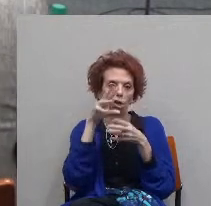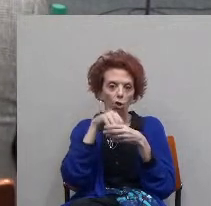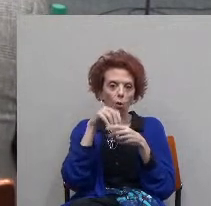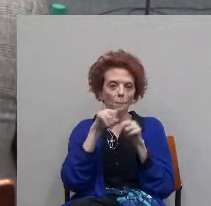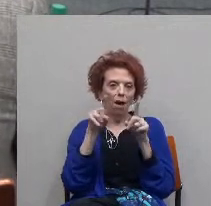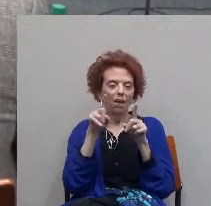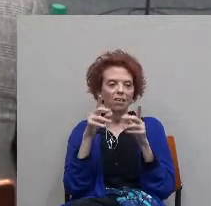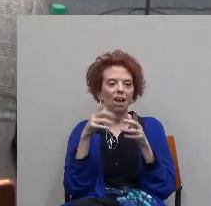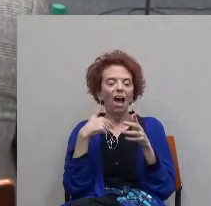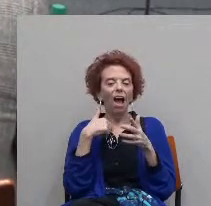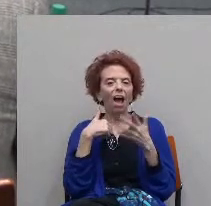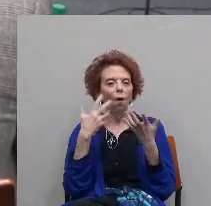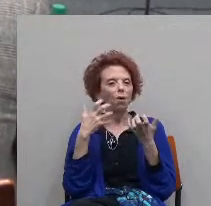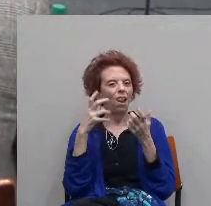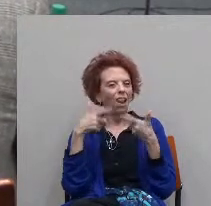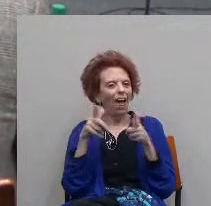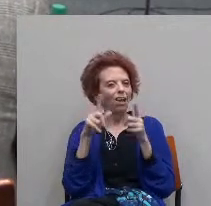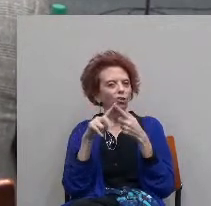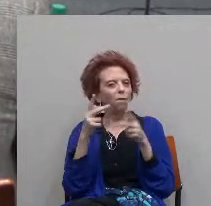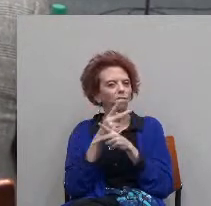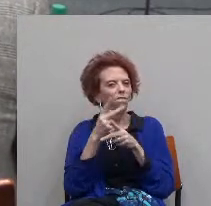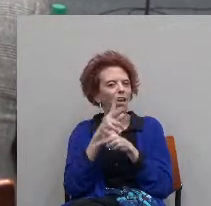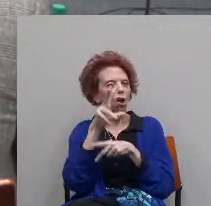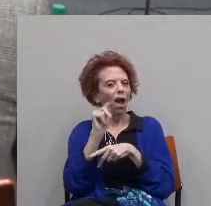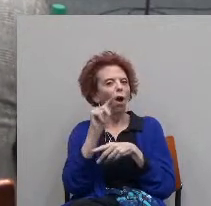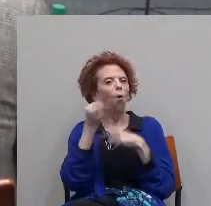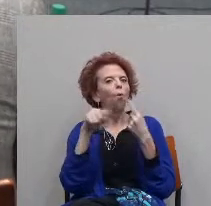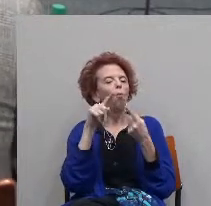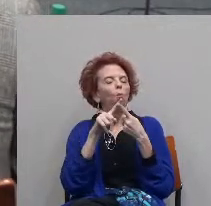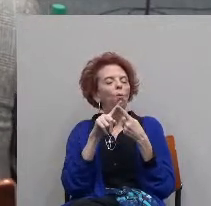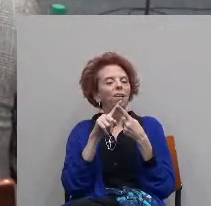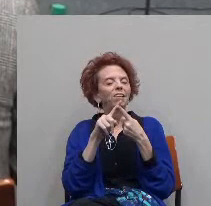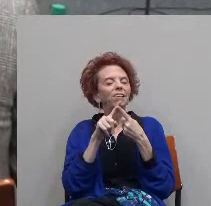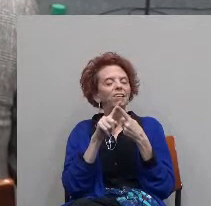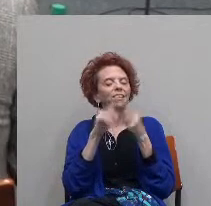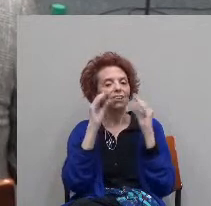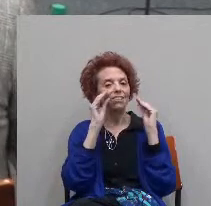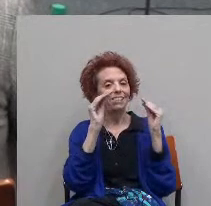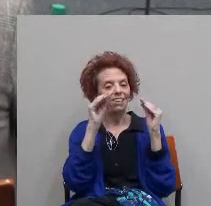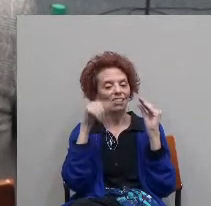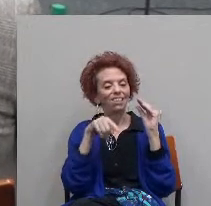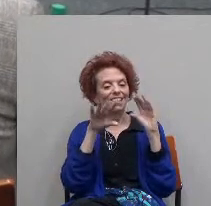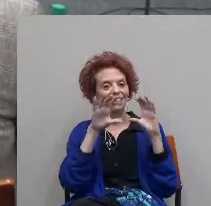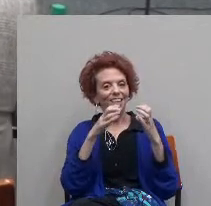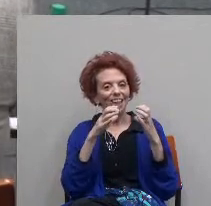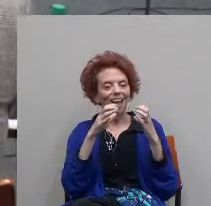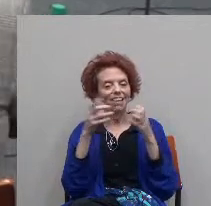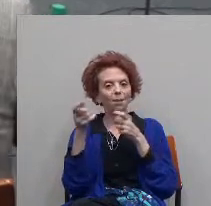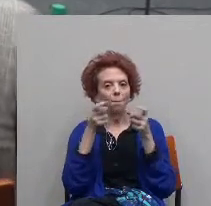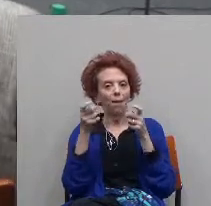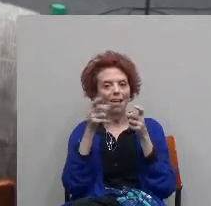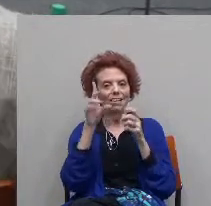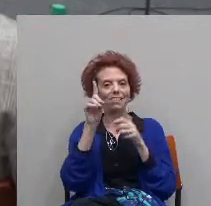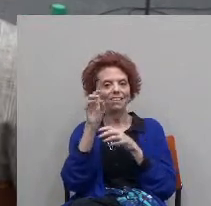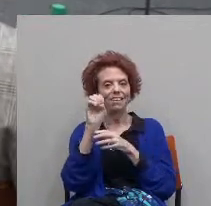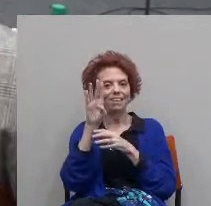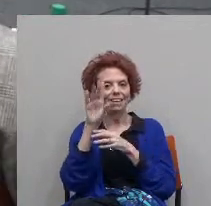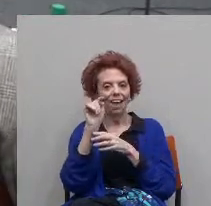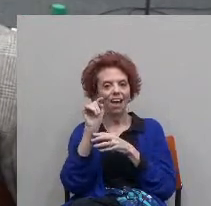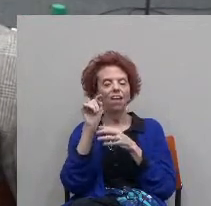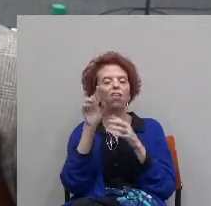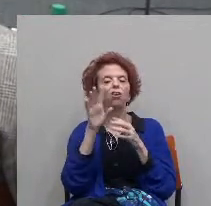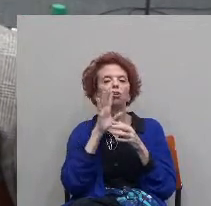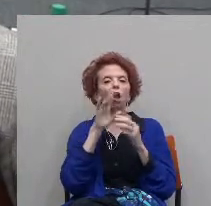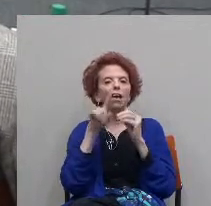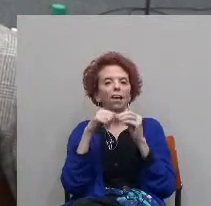But I would like to figure out a way to make sure that when districts are teaching this class, when they talk about managing debt, that they're including